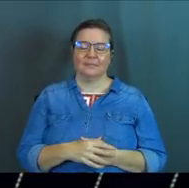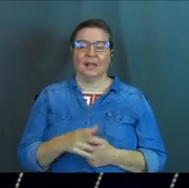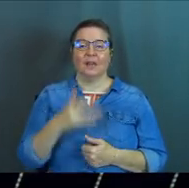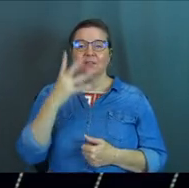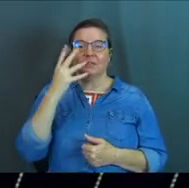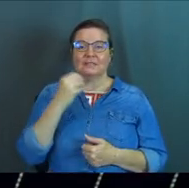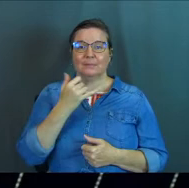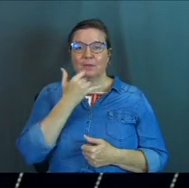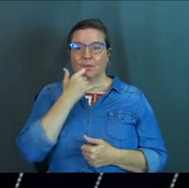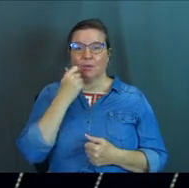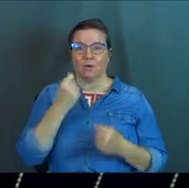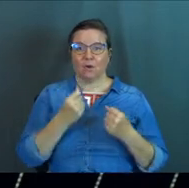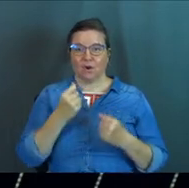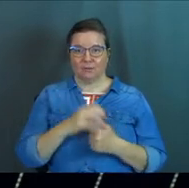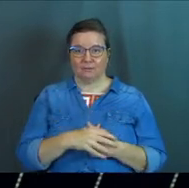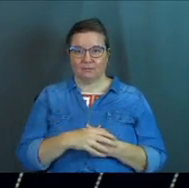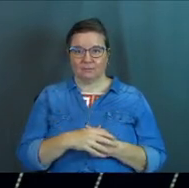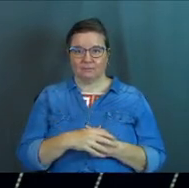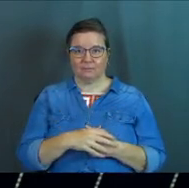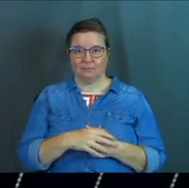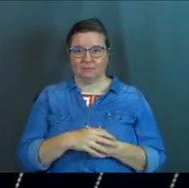You ever sleep in the wrong car?